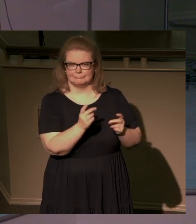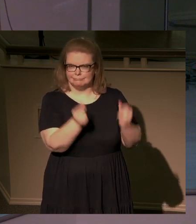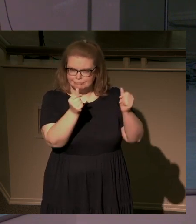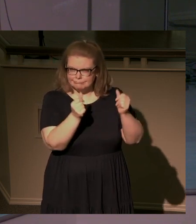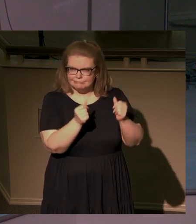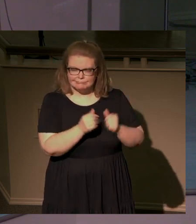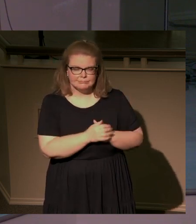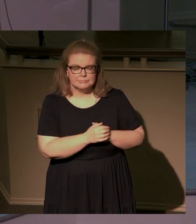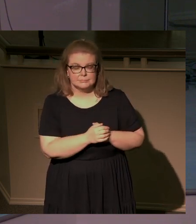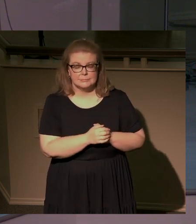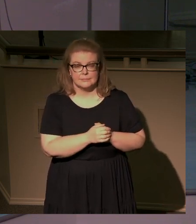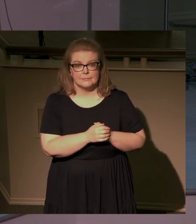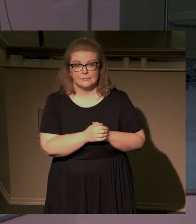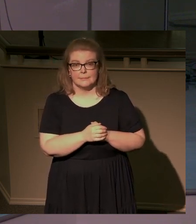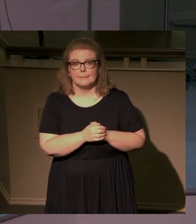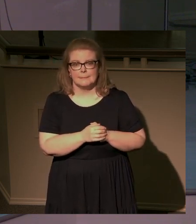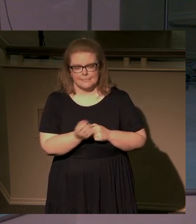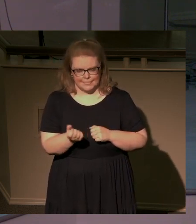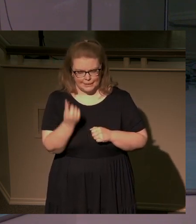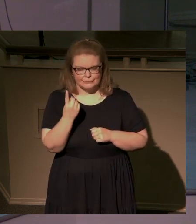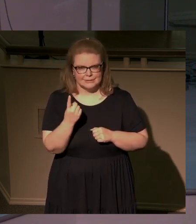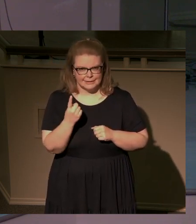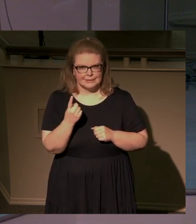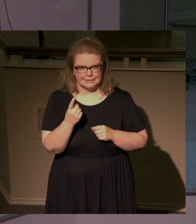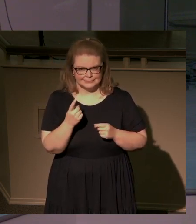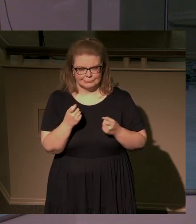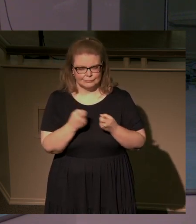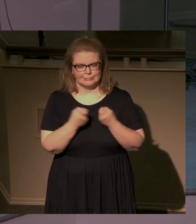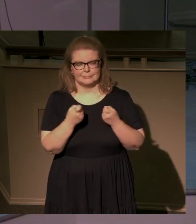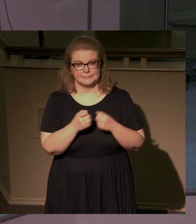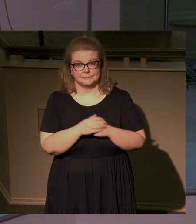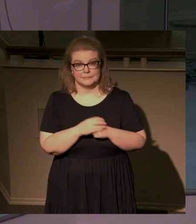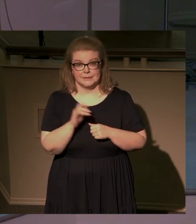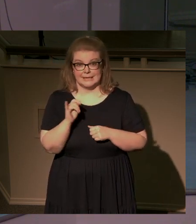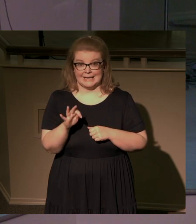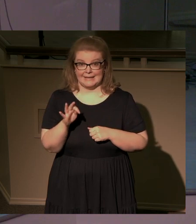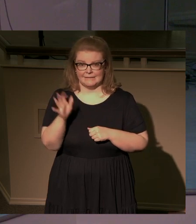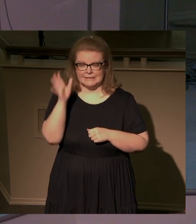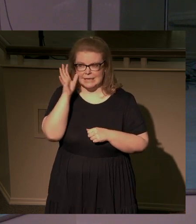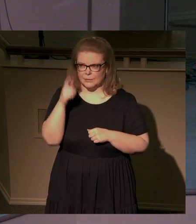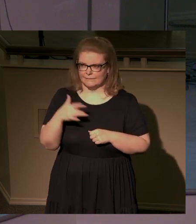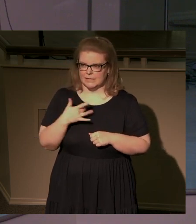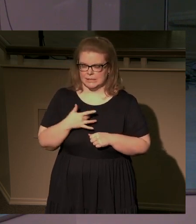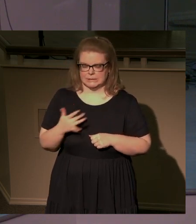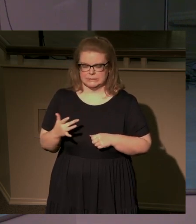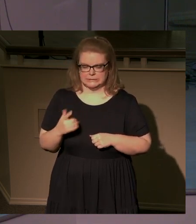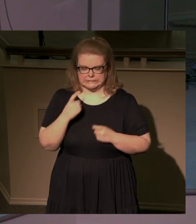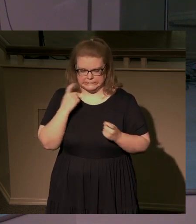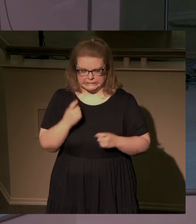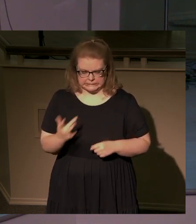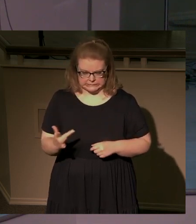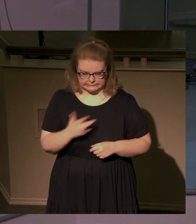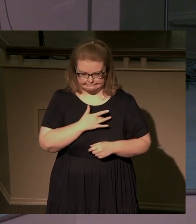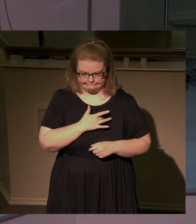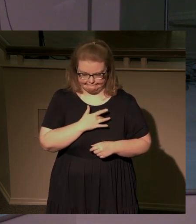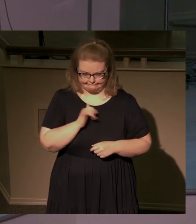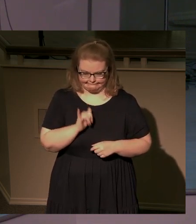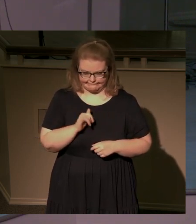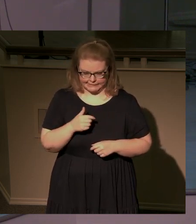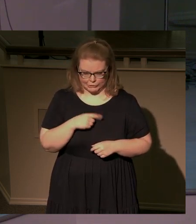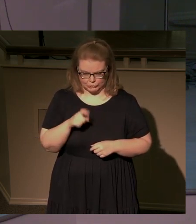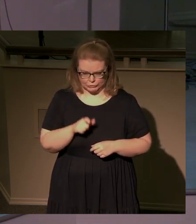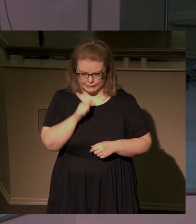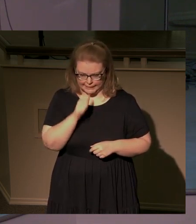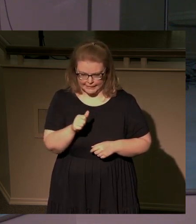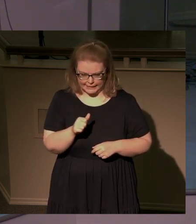they tell the story. And if, Dad, if you are convicted of sin in your life, if you've